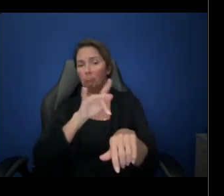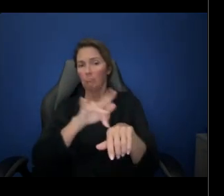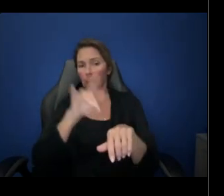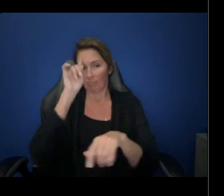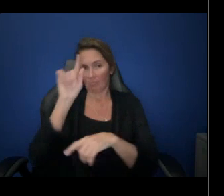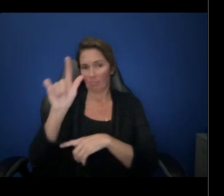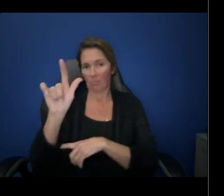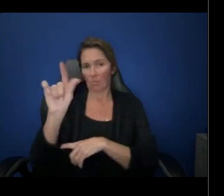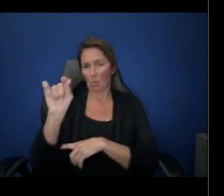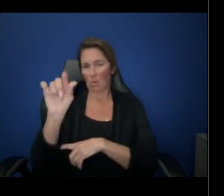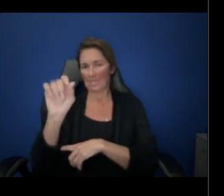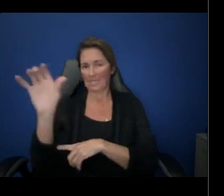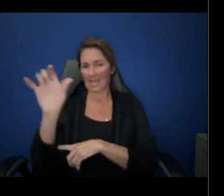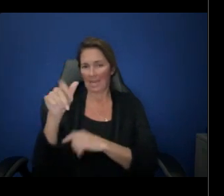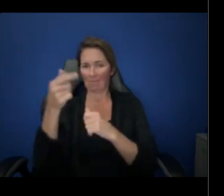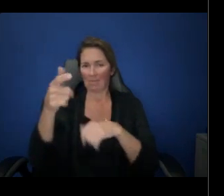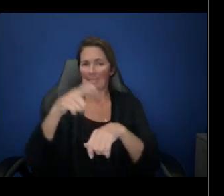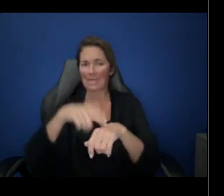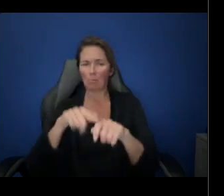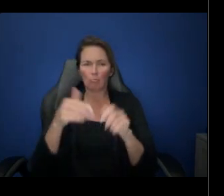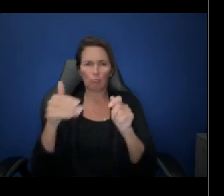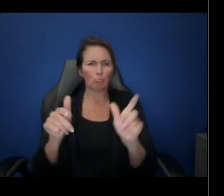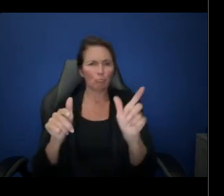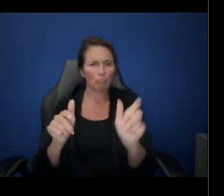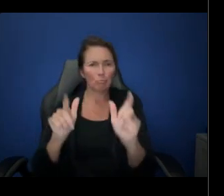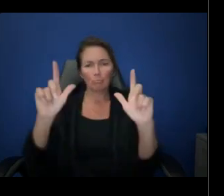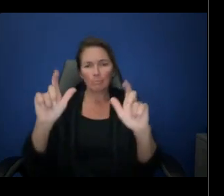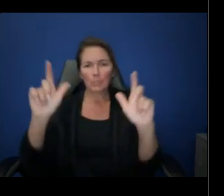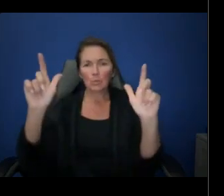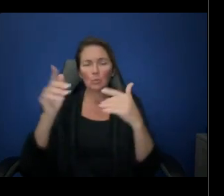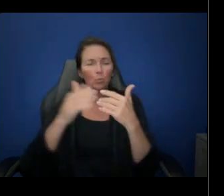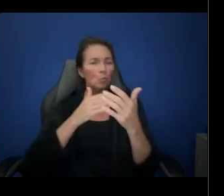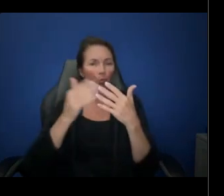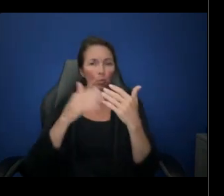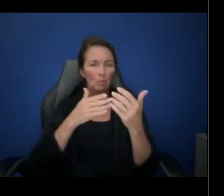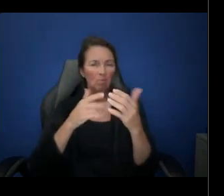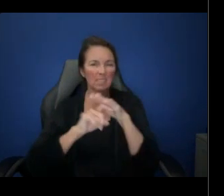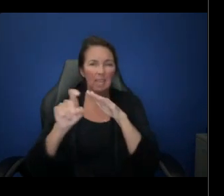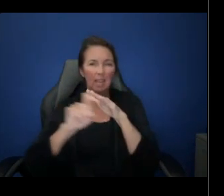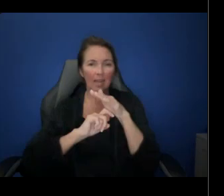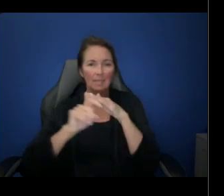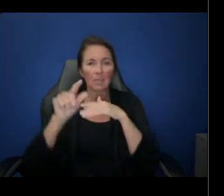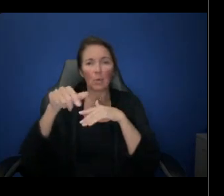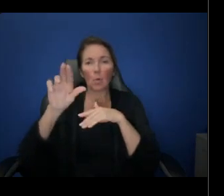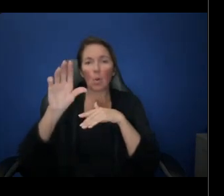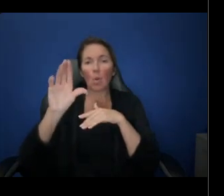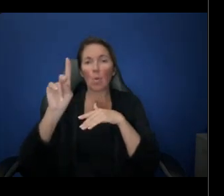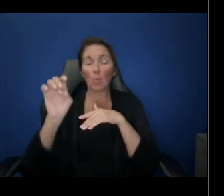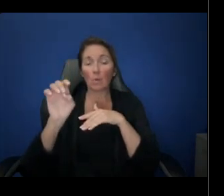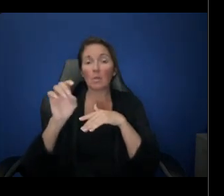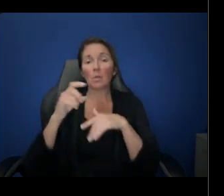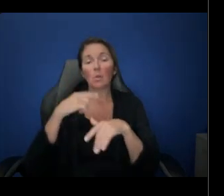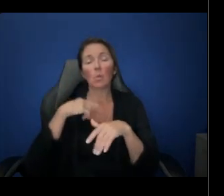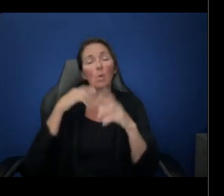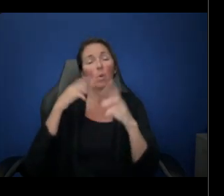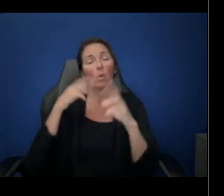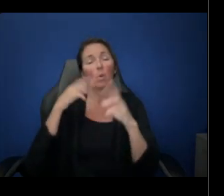20 seconds to give you time to screenshot or scan the QR code. And